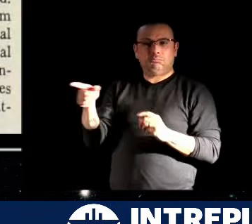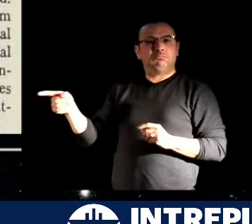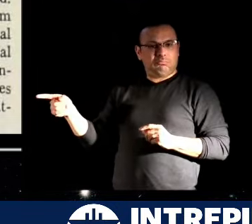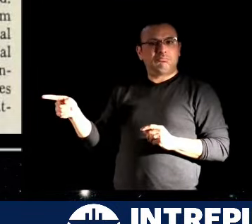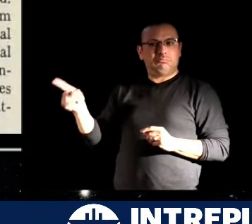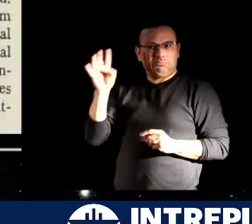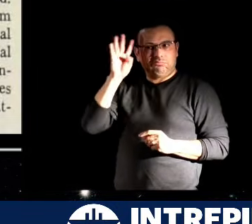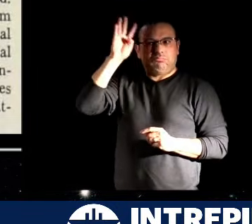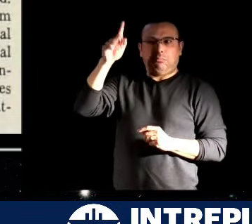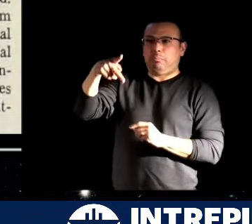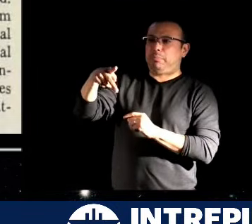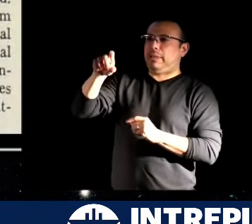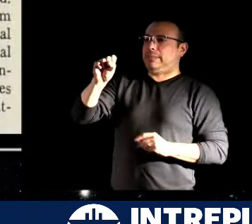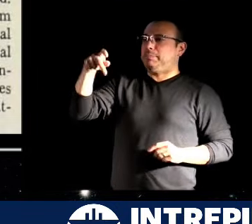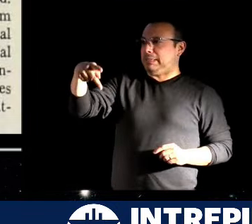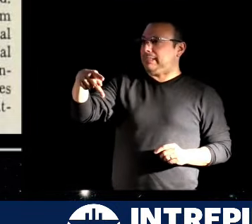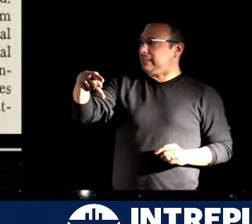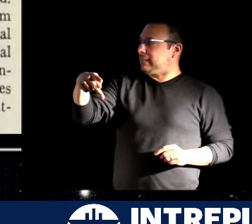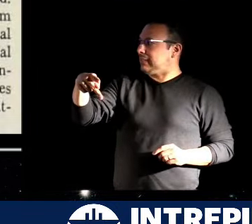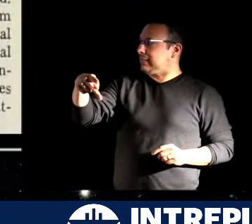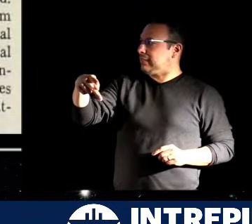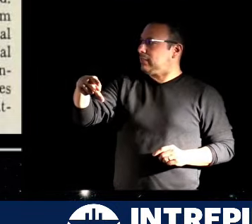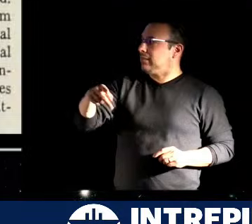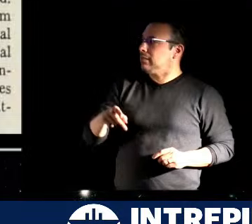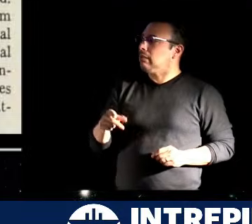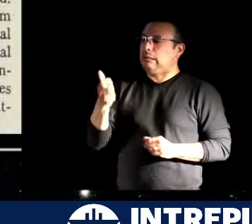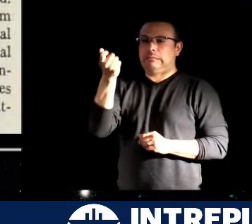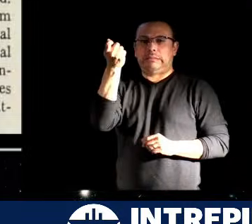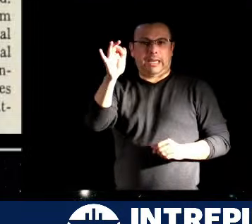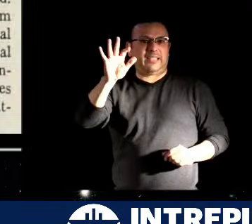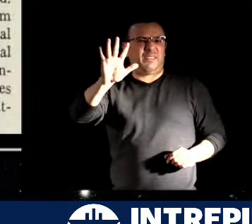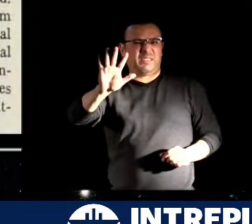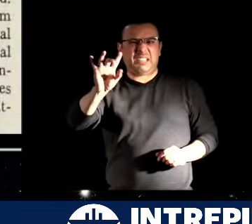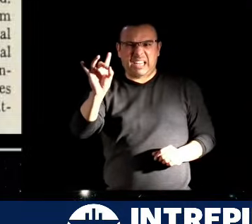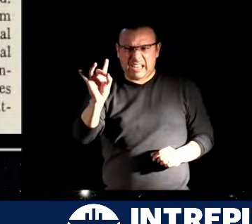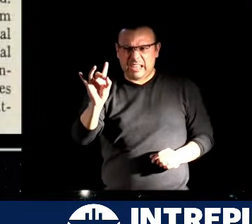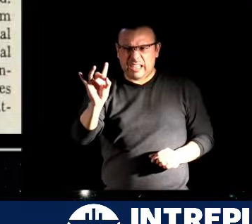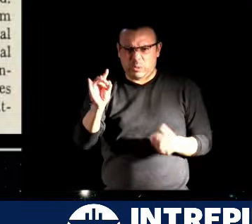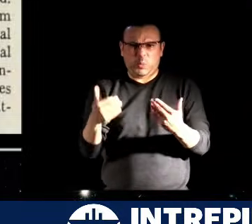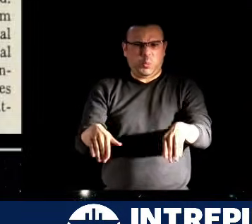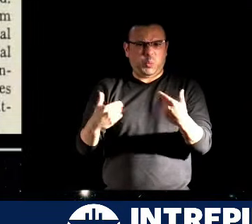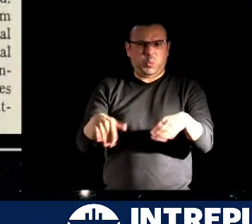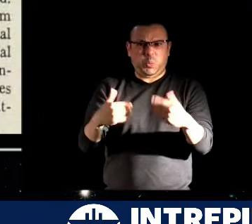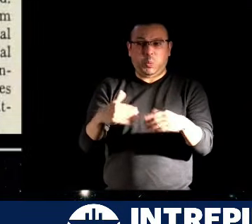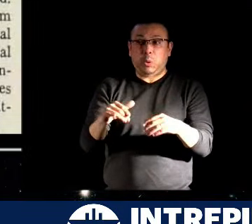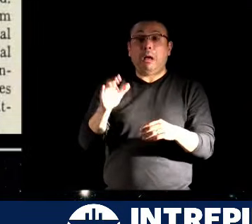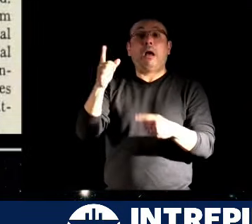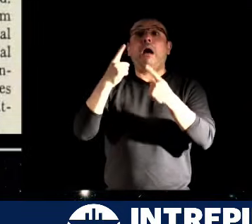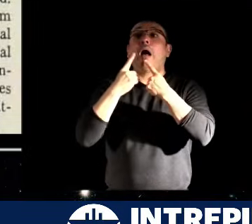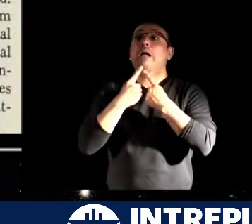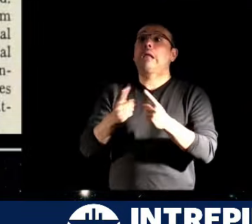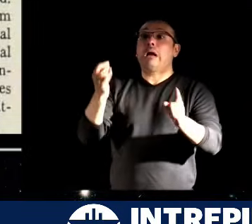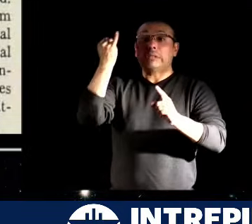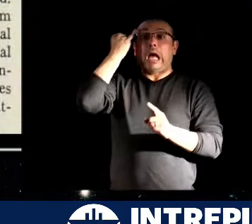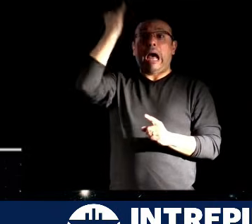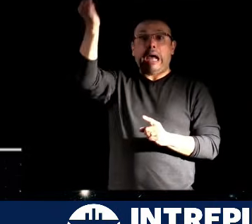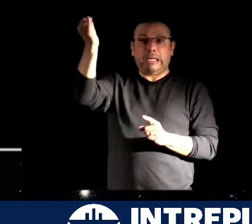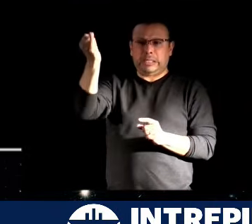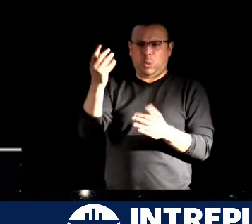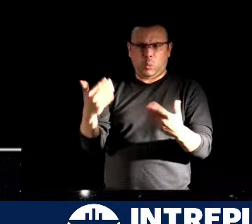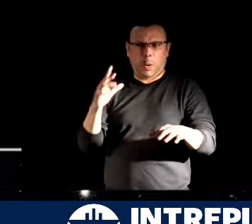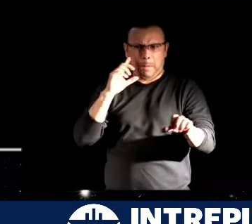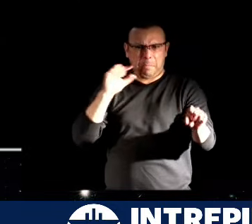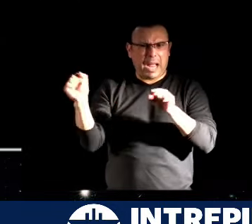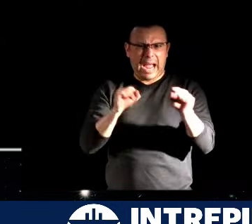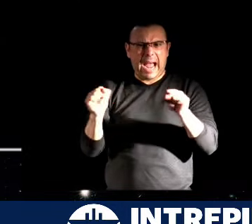in 1958. And I don't think we realize how groundbreaking that was at the time. It's a little bit of perspective